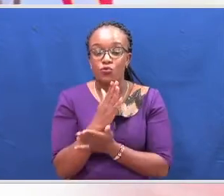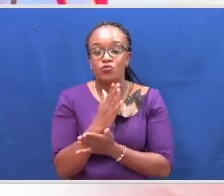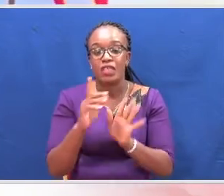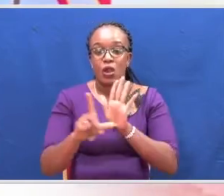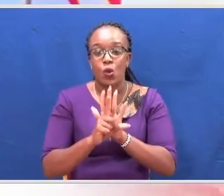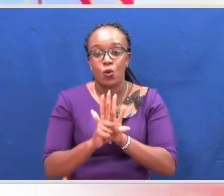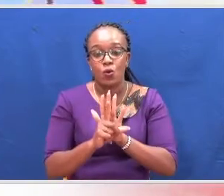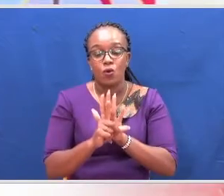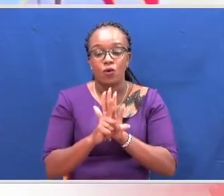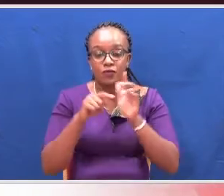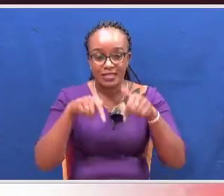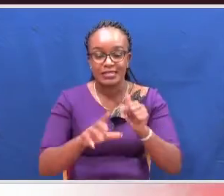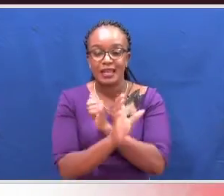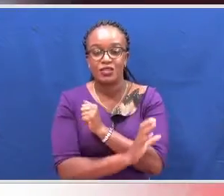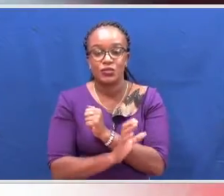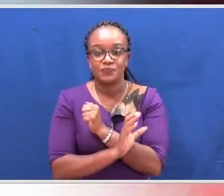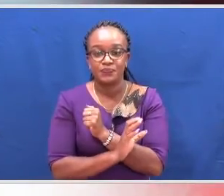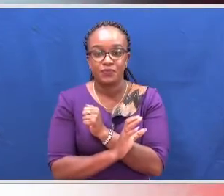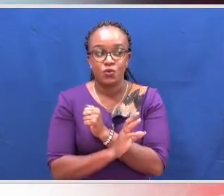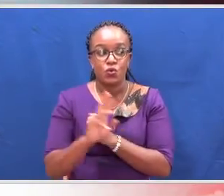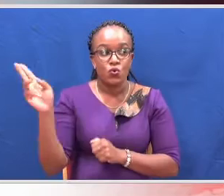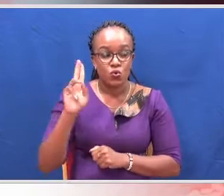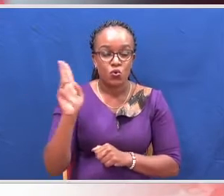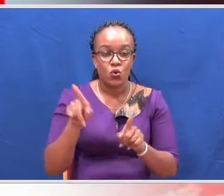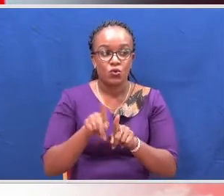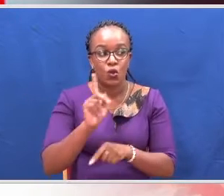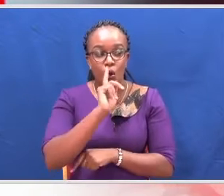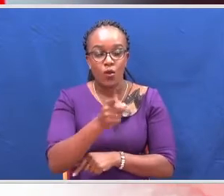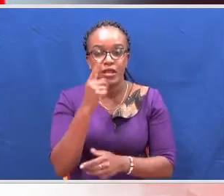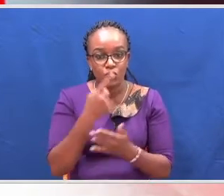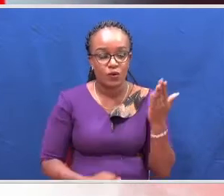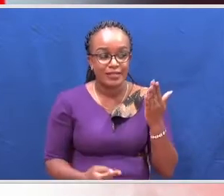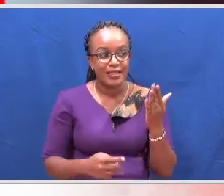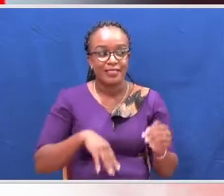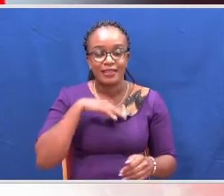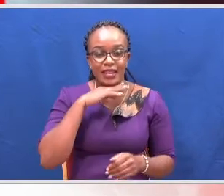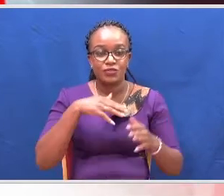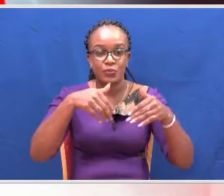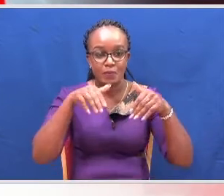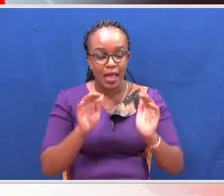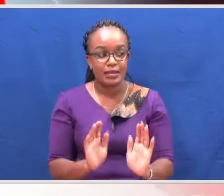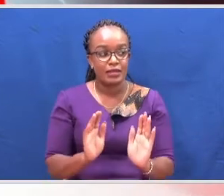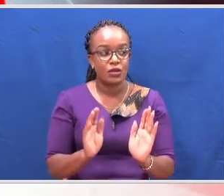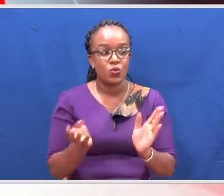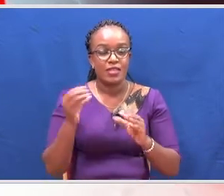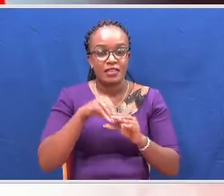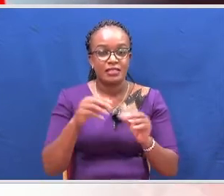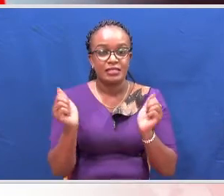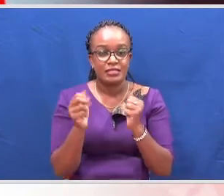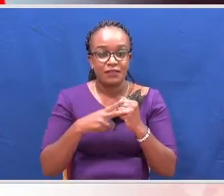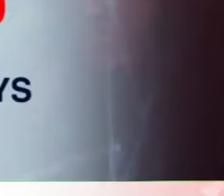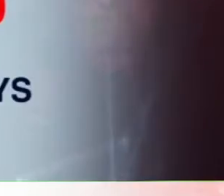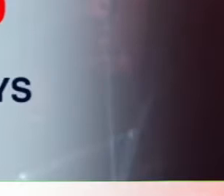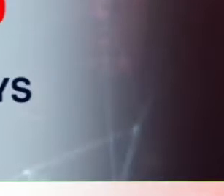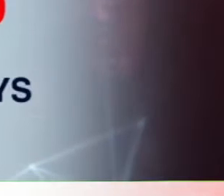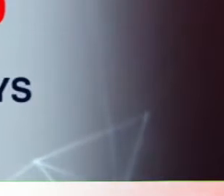sheria za taifa letu la Kenya. Kenyatta has also ordered that the dead be buried within 72 hours, with the number of mourners and